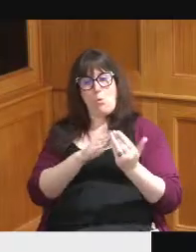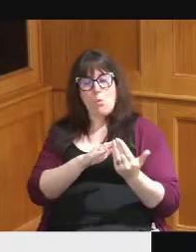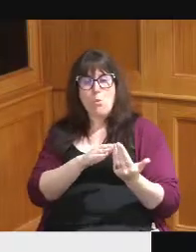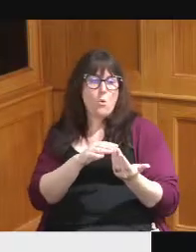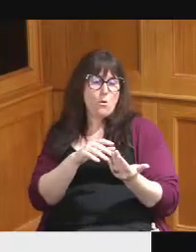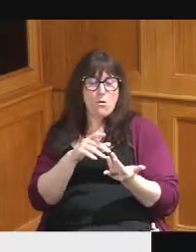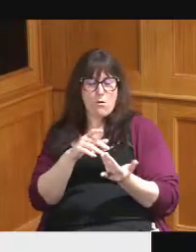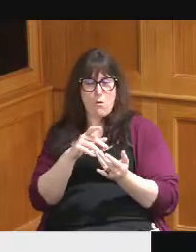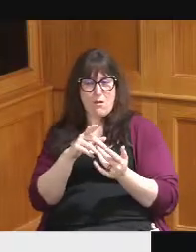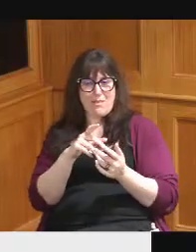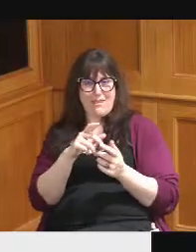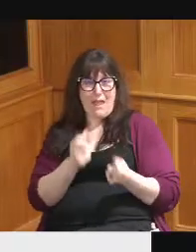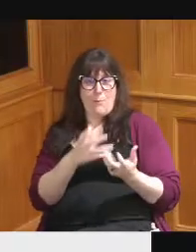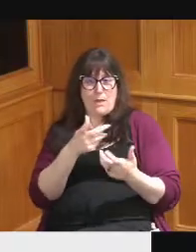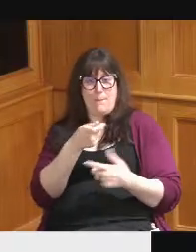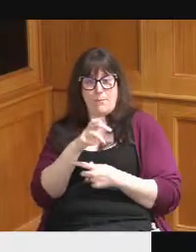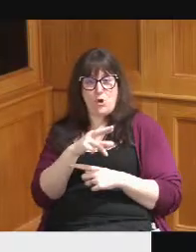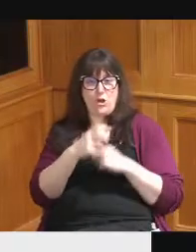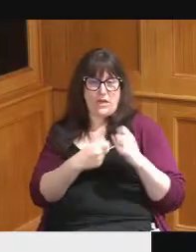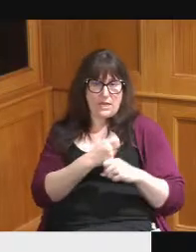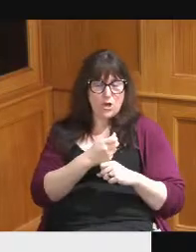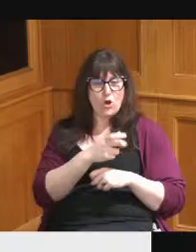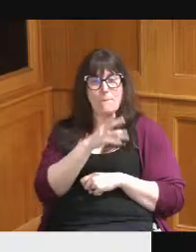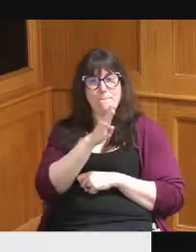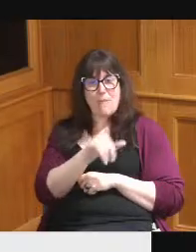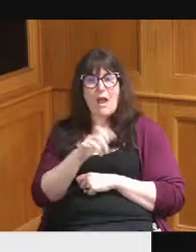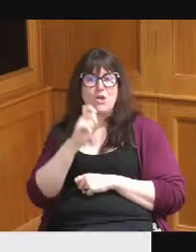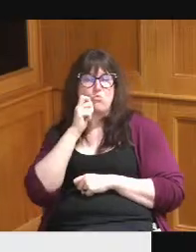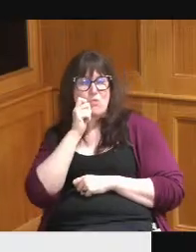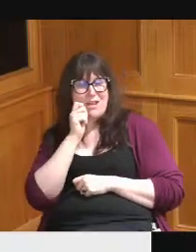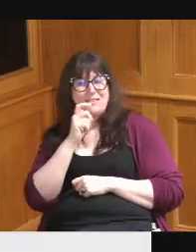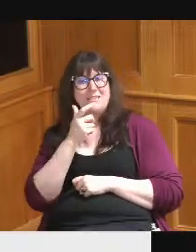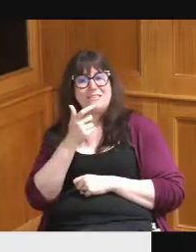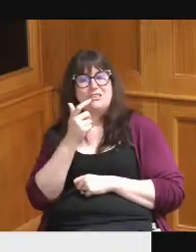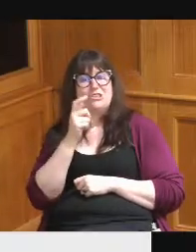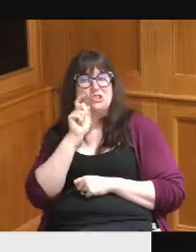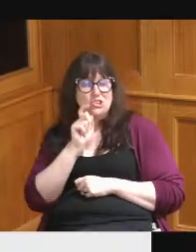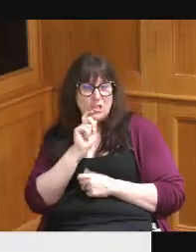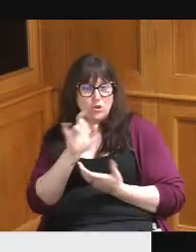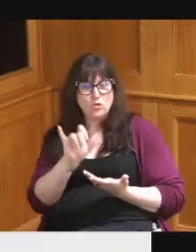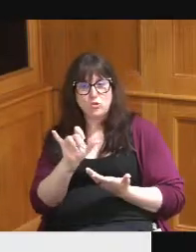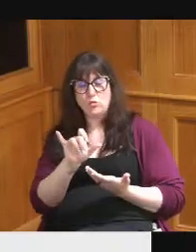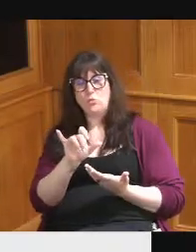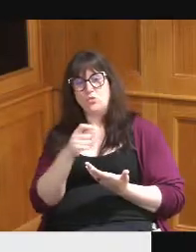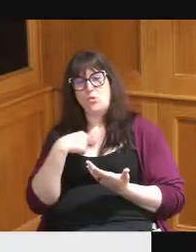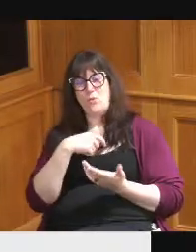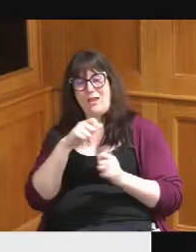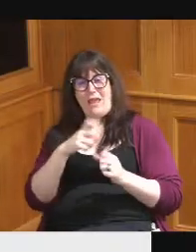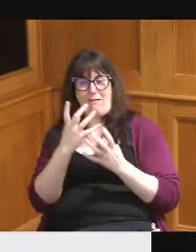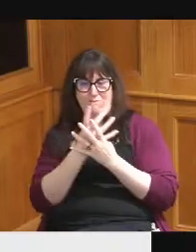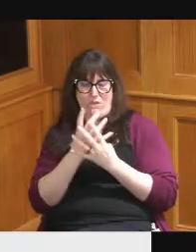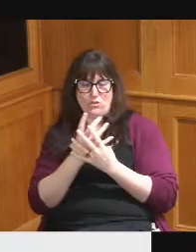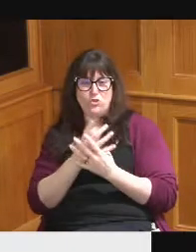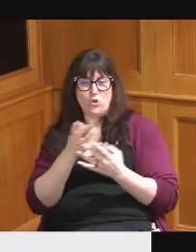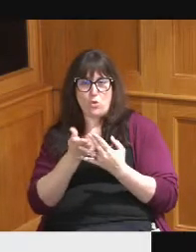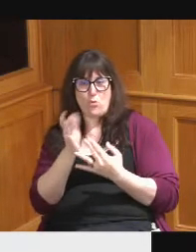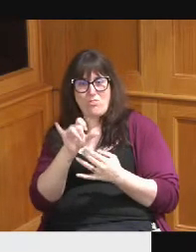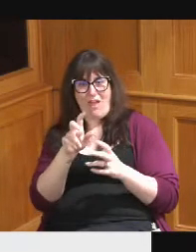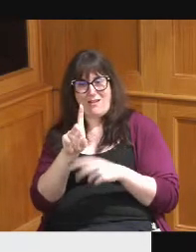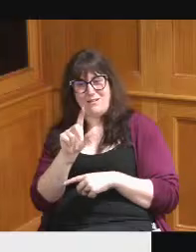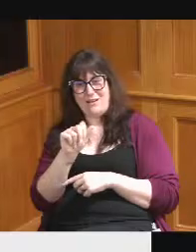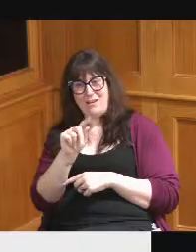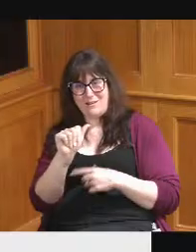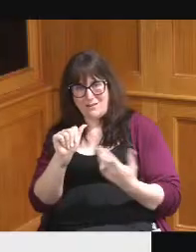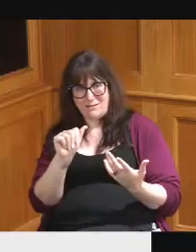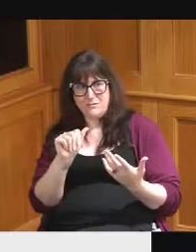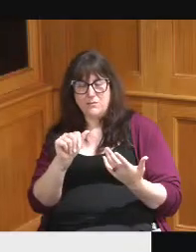like incidents per year by race and gender, and so on and so forth. So